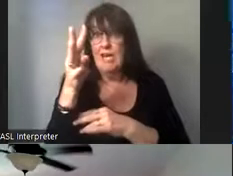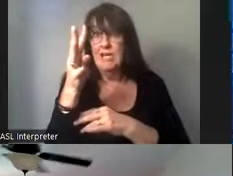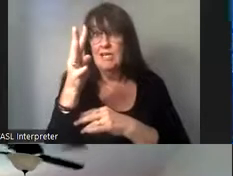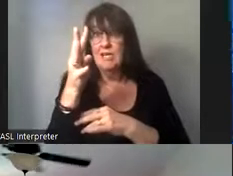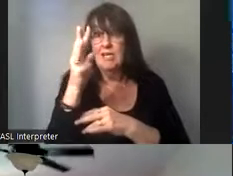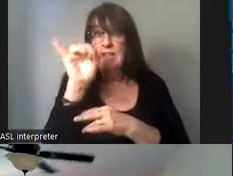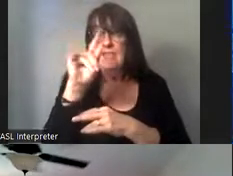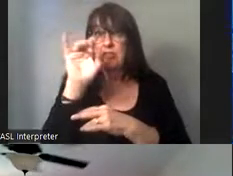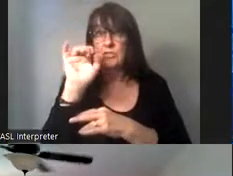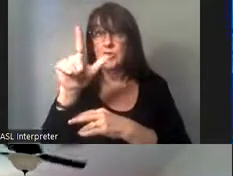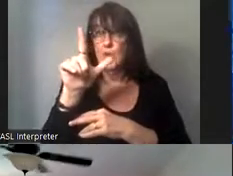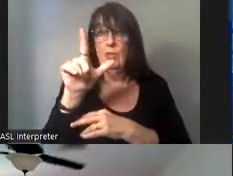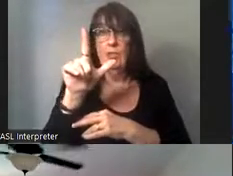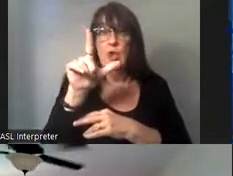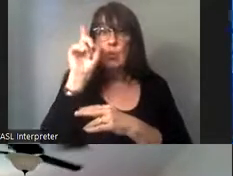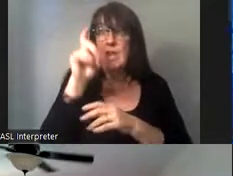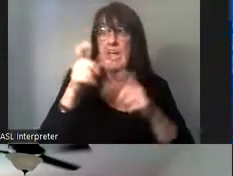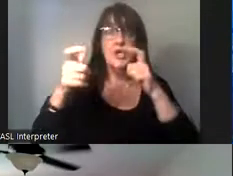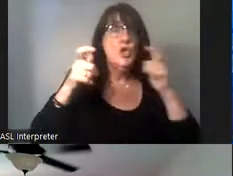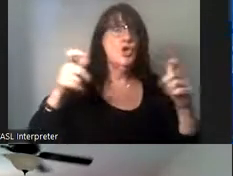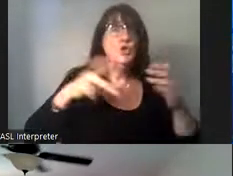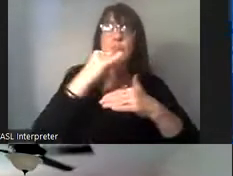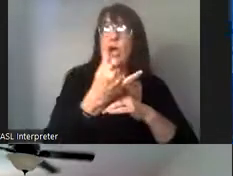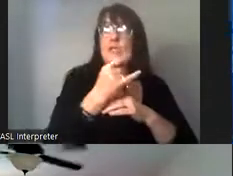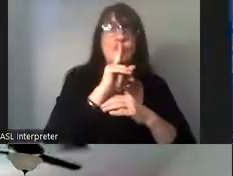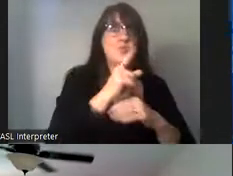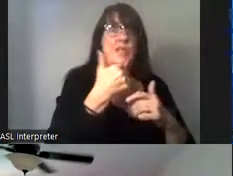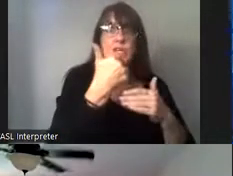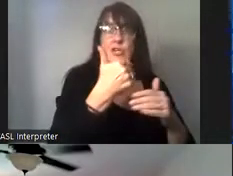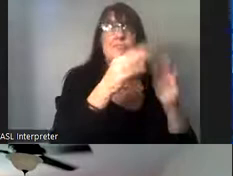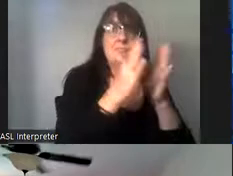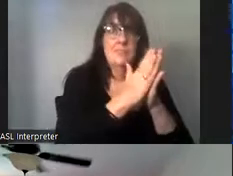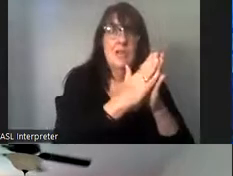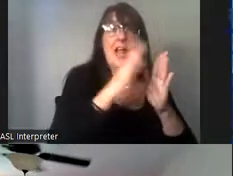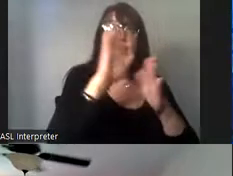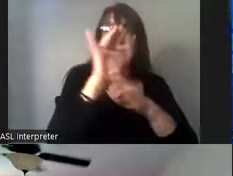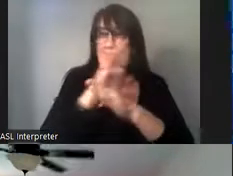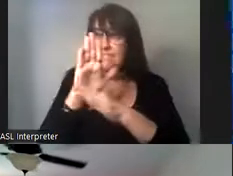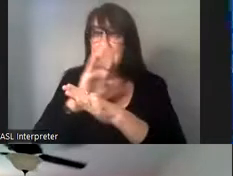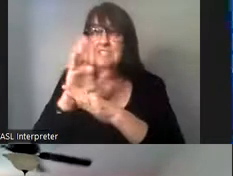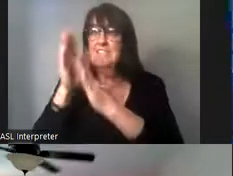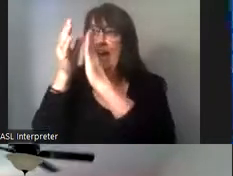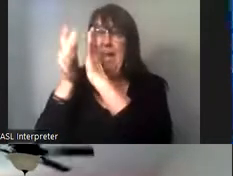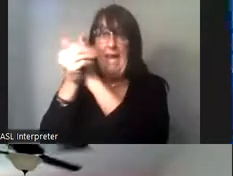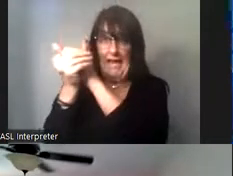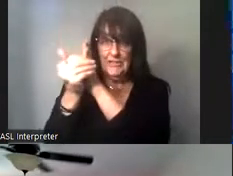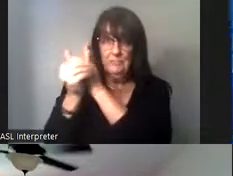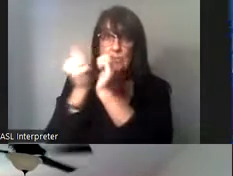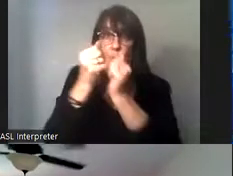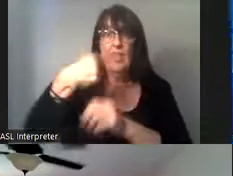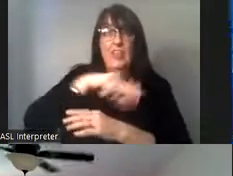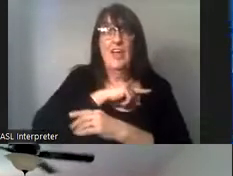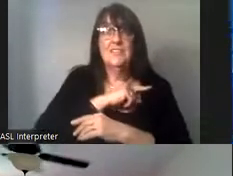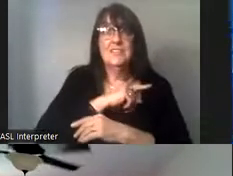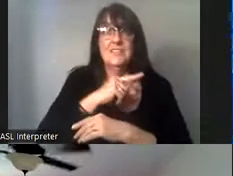we realized that we did huge projects really well, because we had the industry experts with us, either as